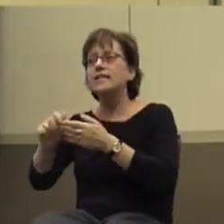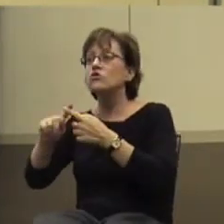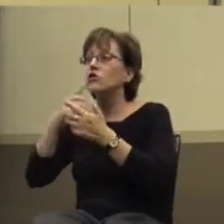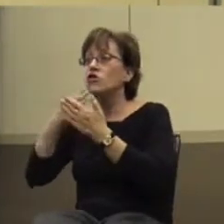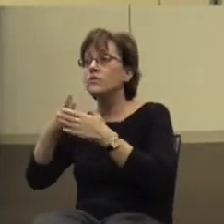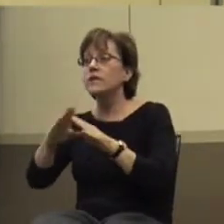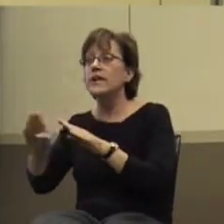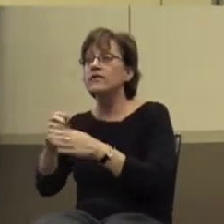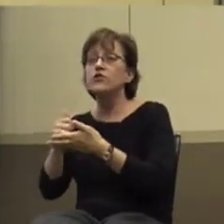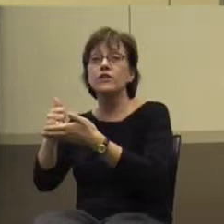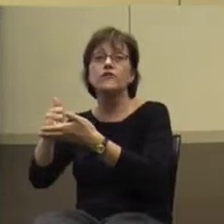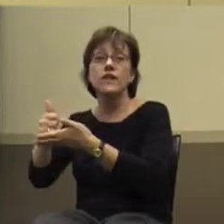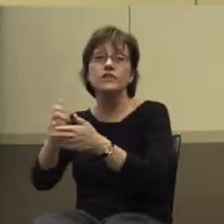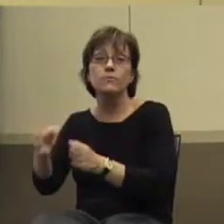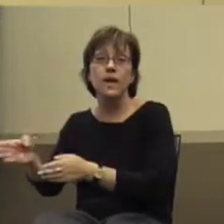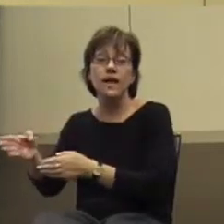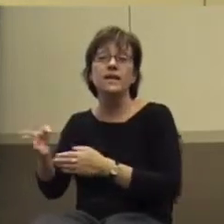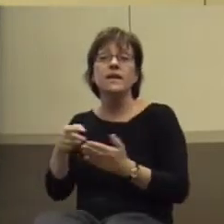teacher can write down